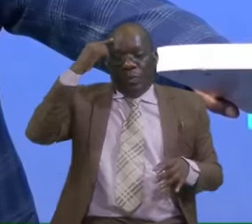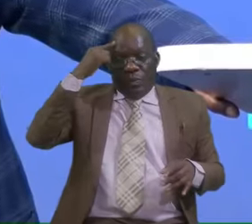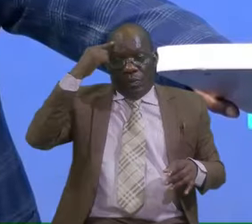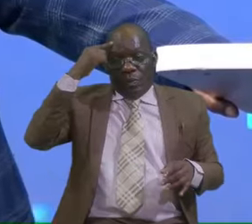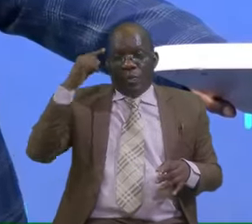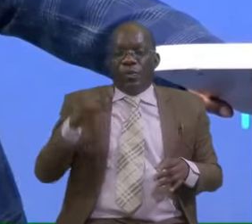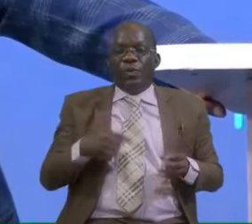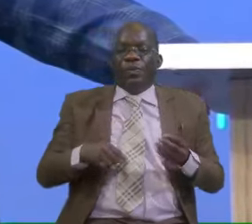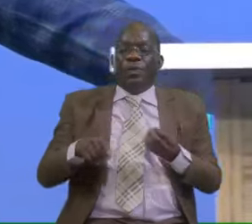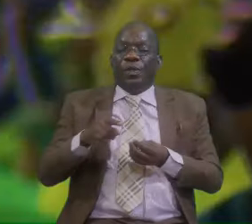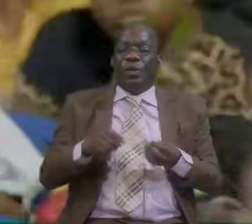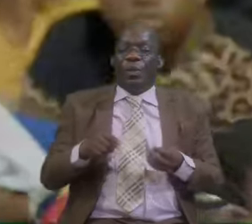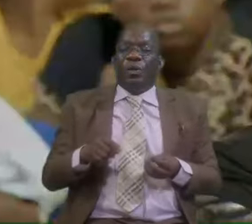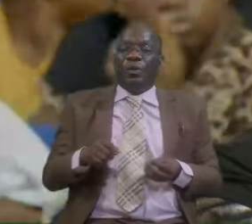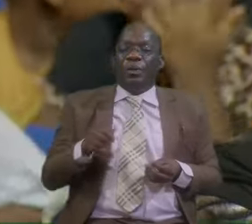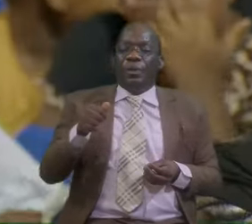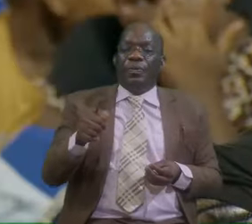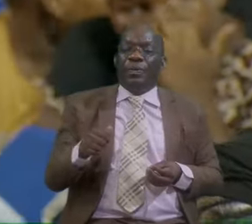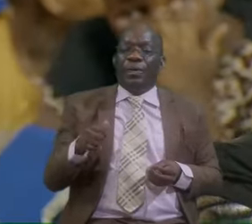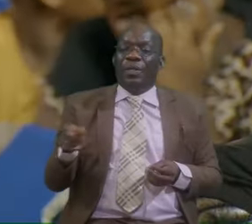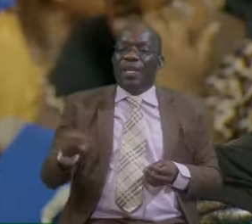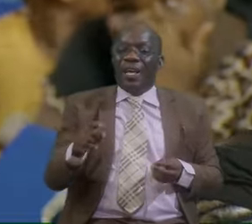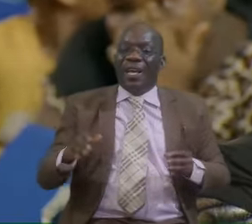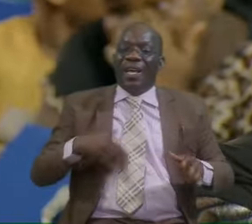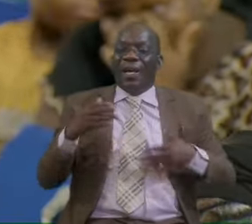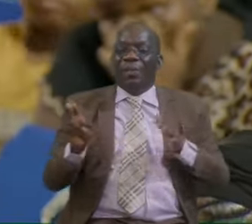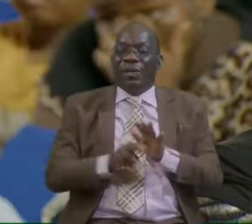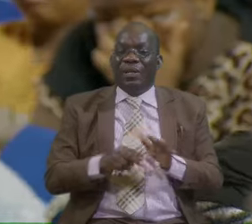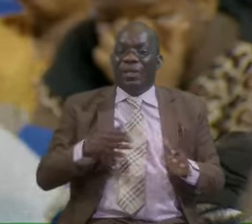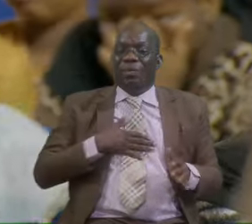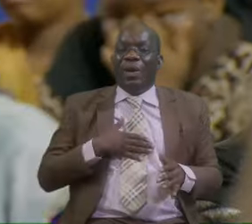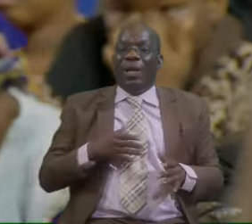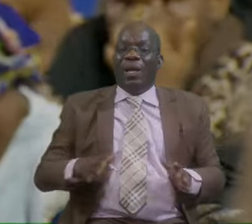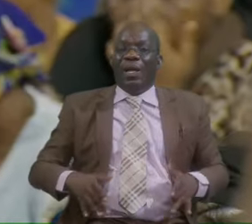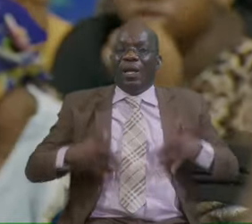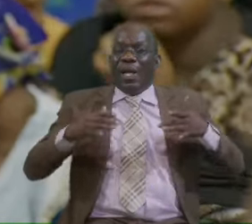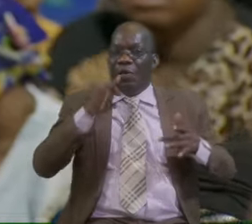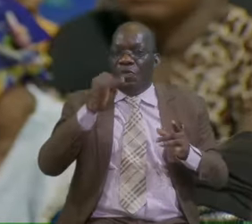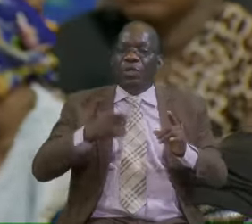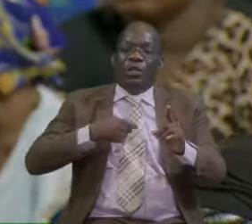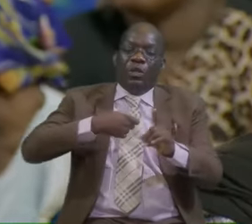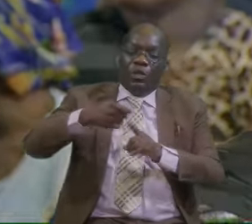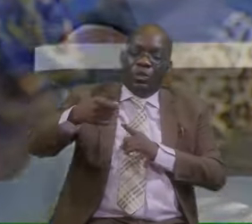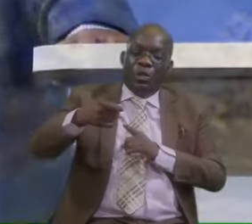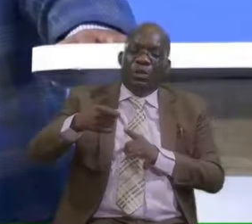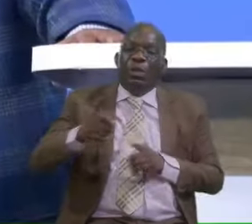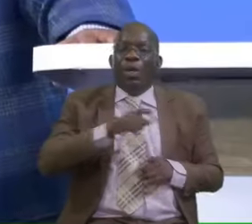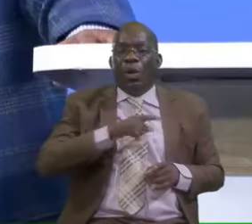their happiness or their joy. My life is injurious. Lord, forgive